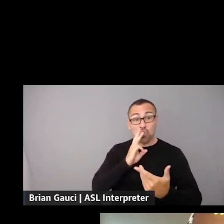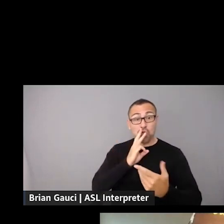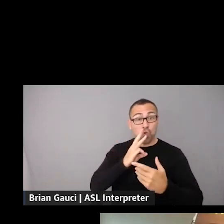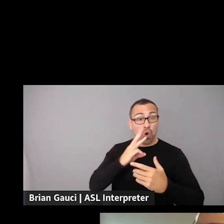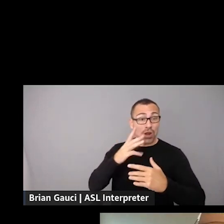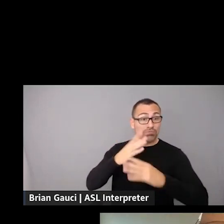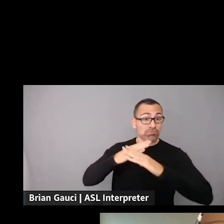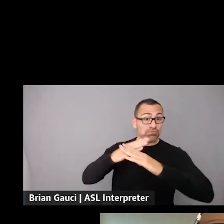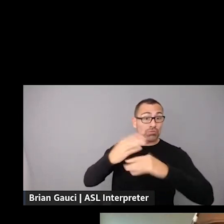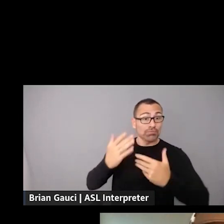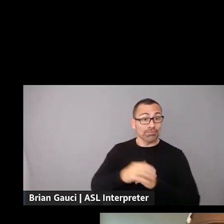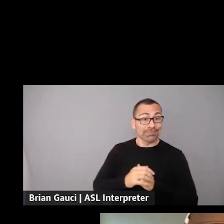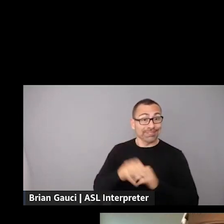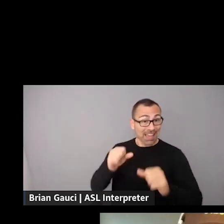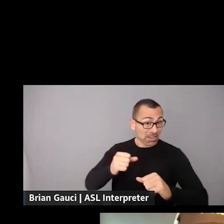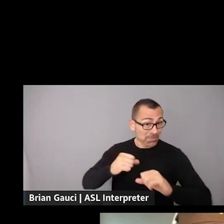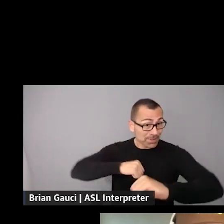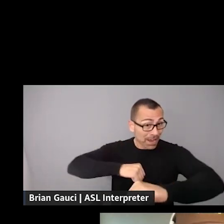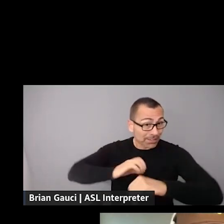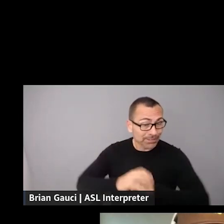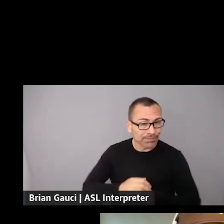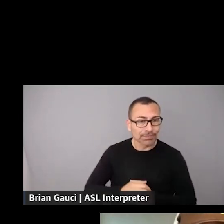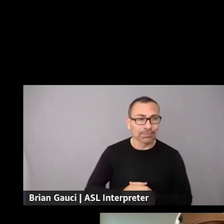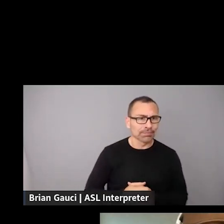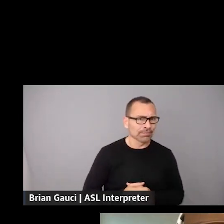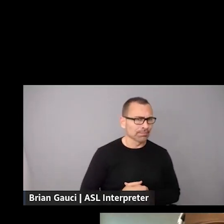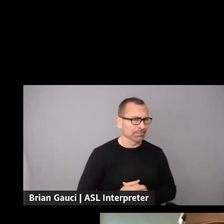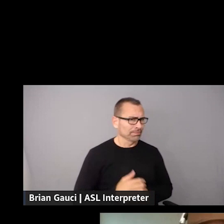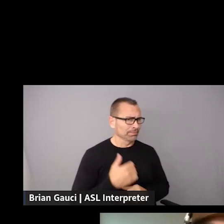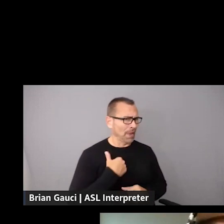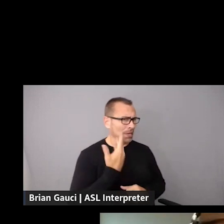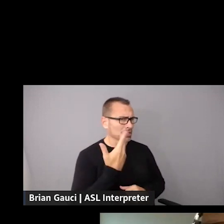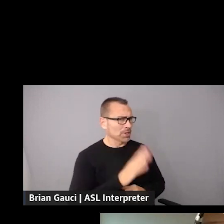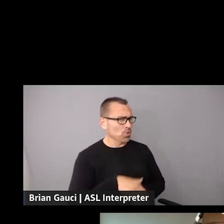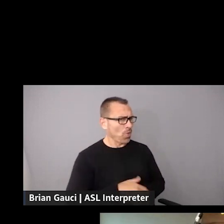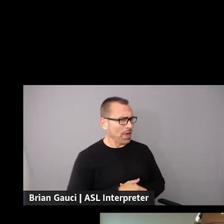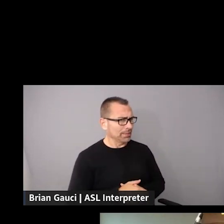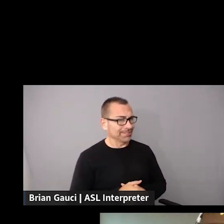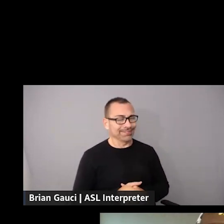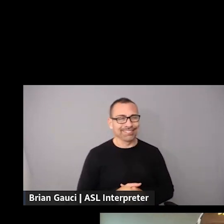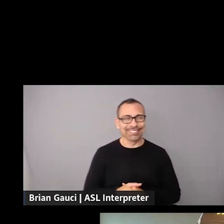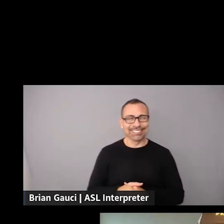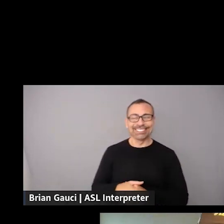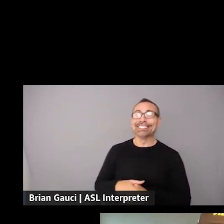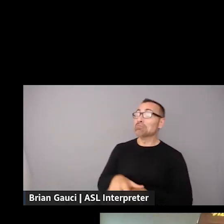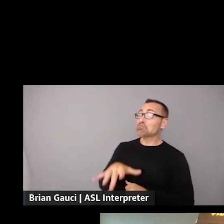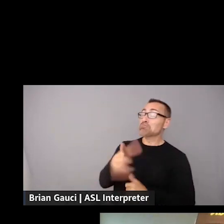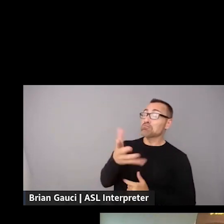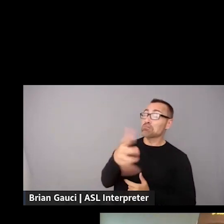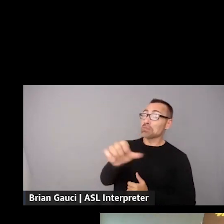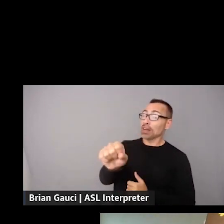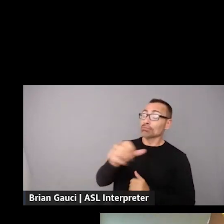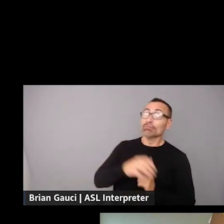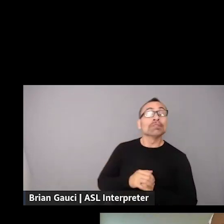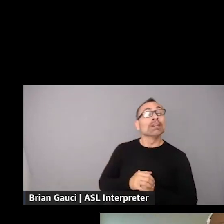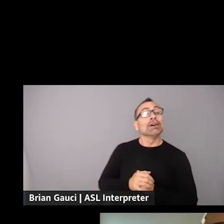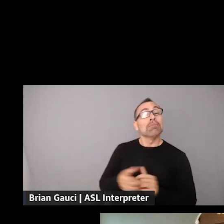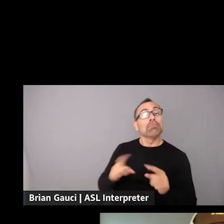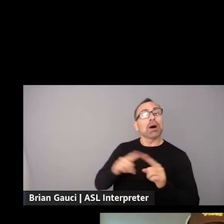aside. Yeah, why is it named after a body of water? I mean, I think the general idea that I'm taking away, Molly,